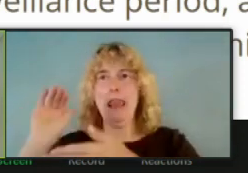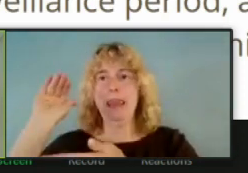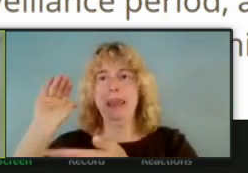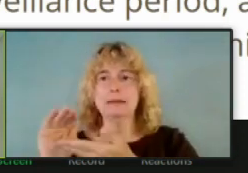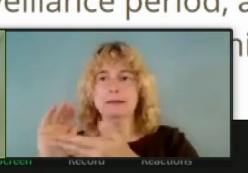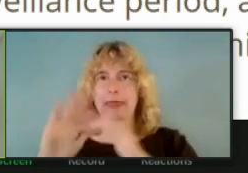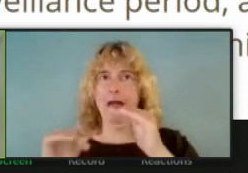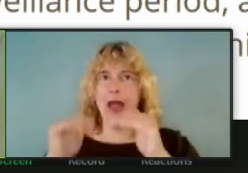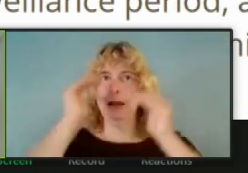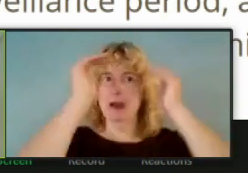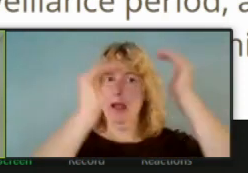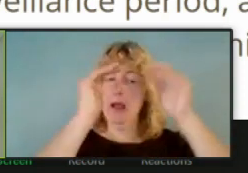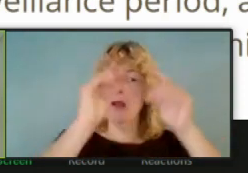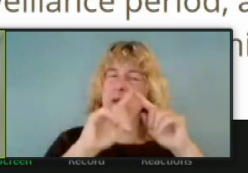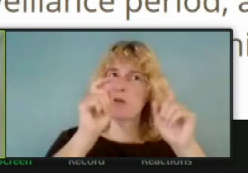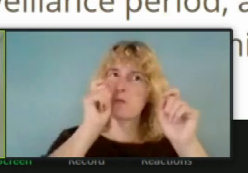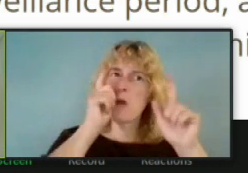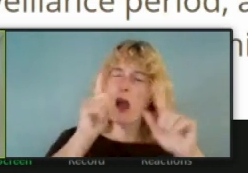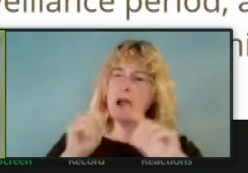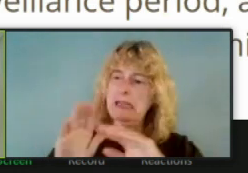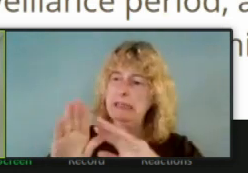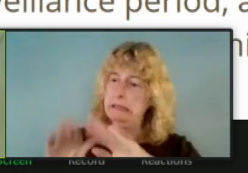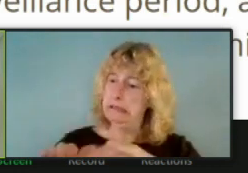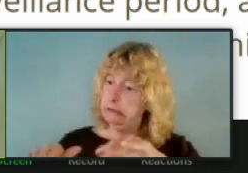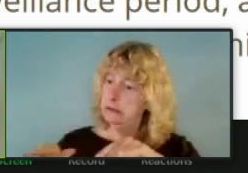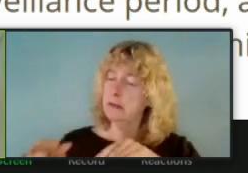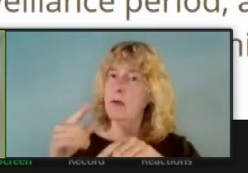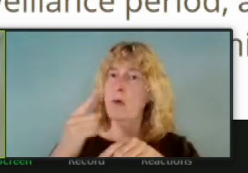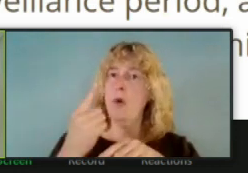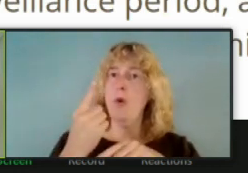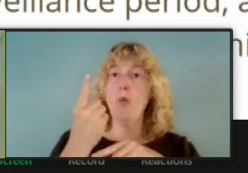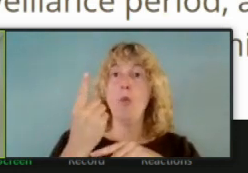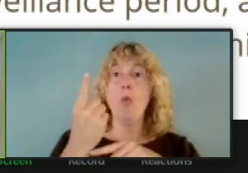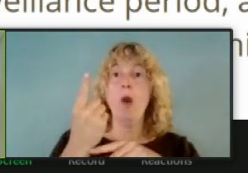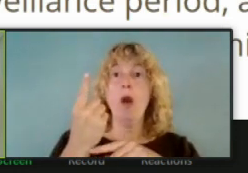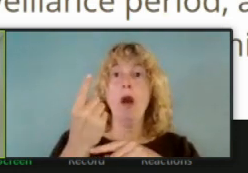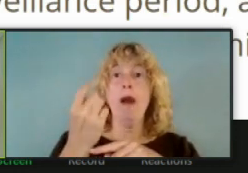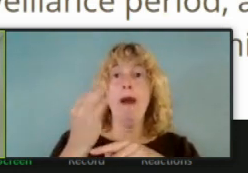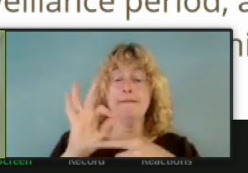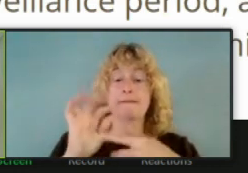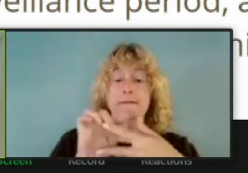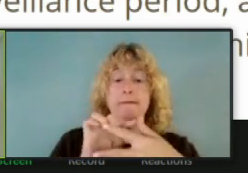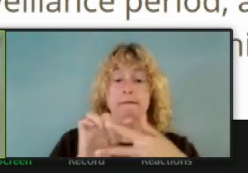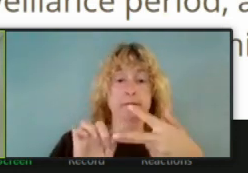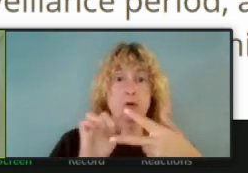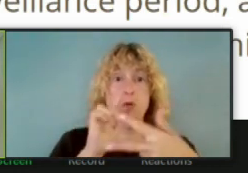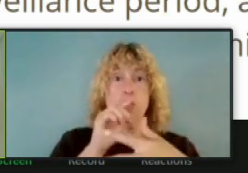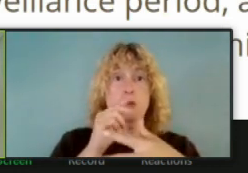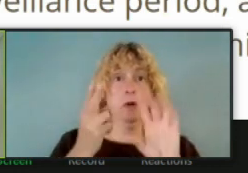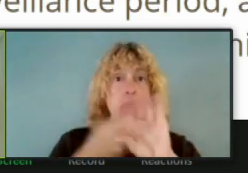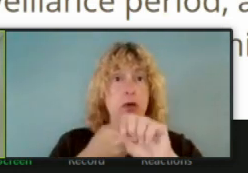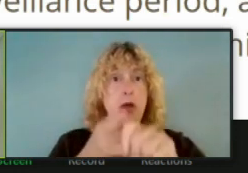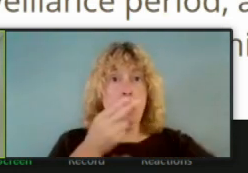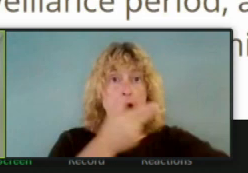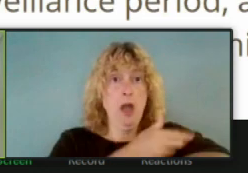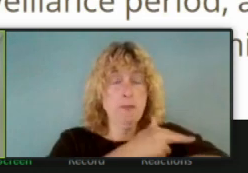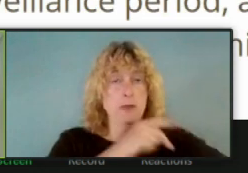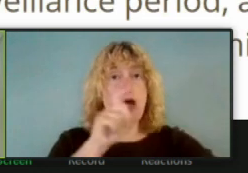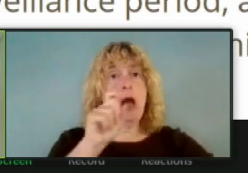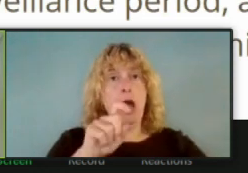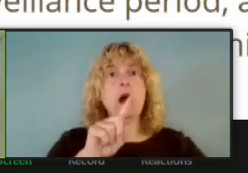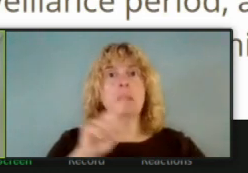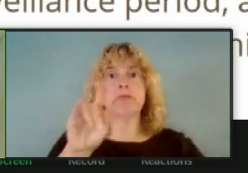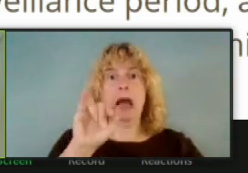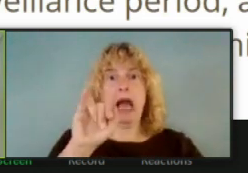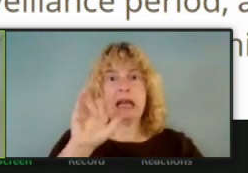surprisingly, kids were about 1 in 3 who were hospitalized ended up going to the ICU. So that would